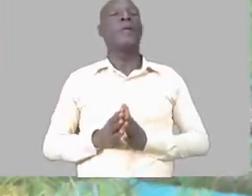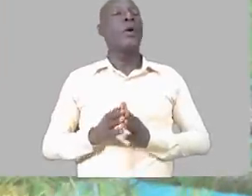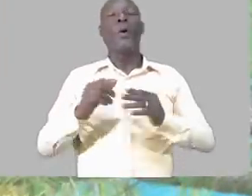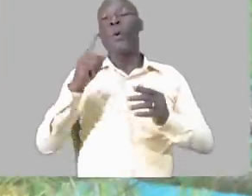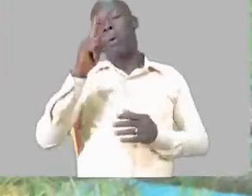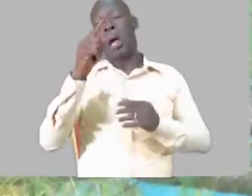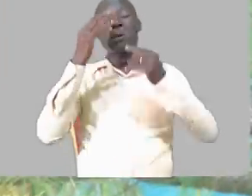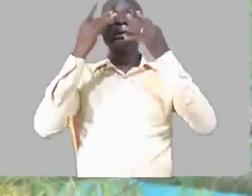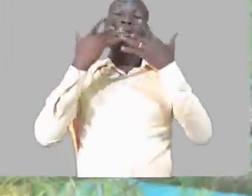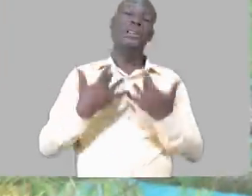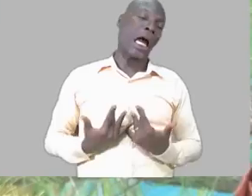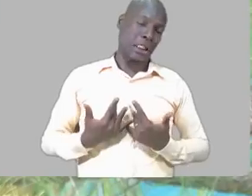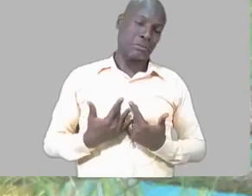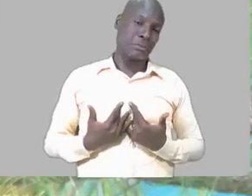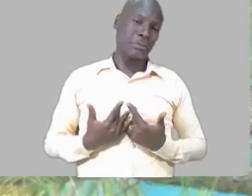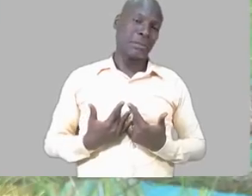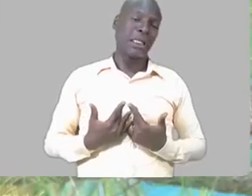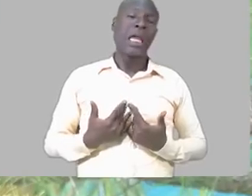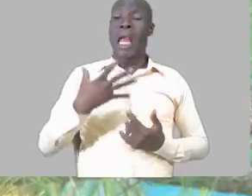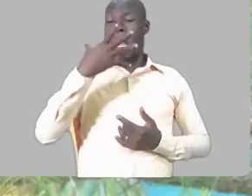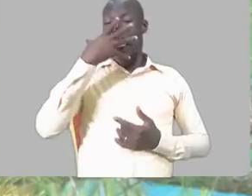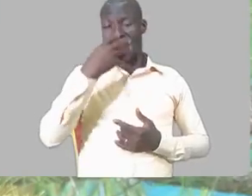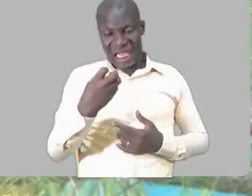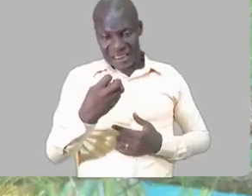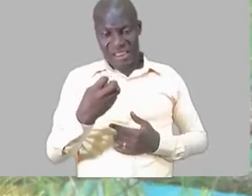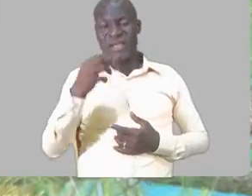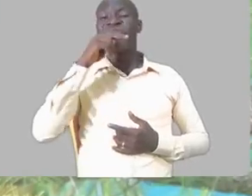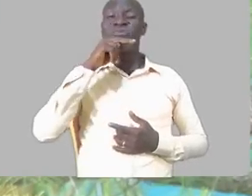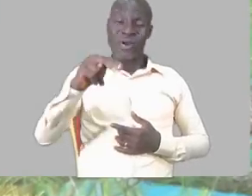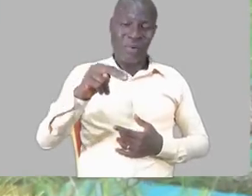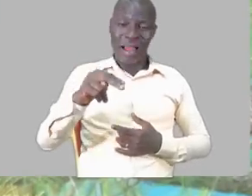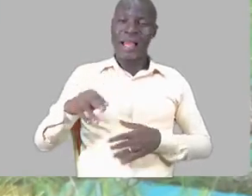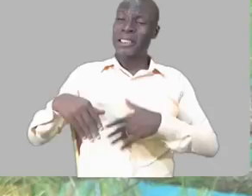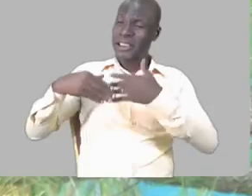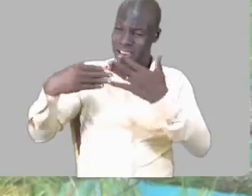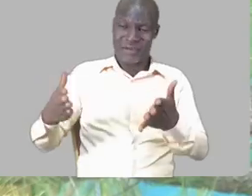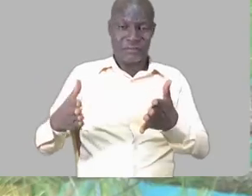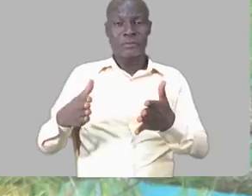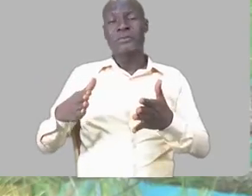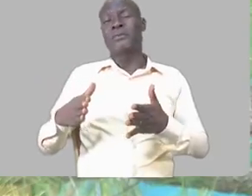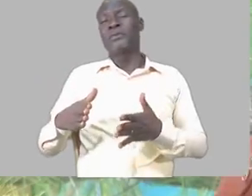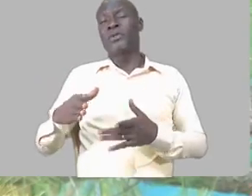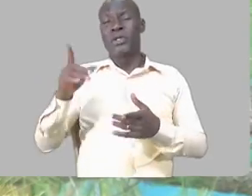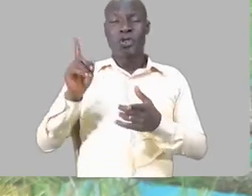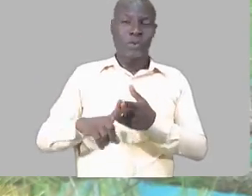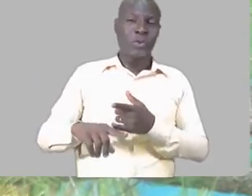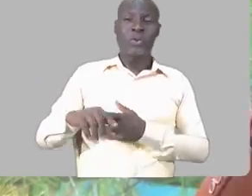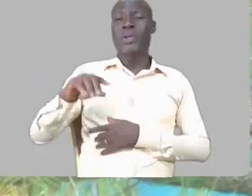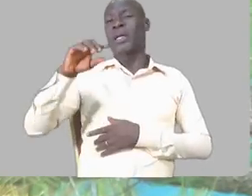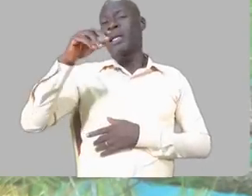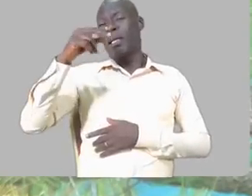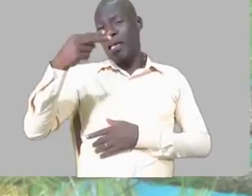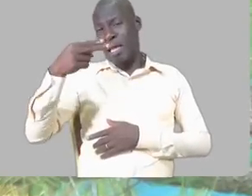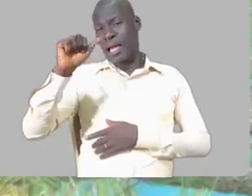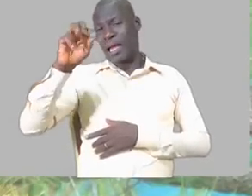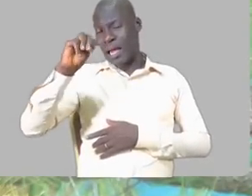awra wo sam ne say enome no a opani noa empo no wabro waye boni ate anyame